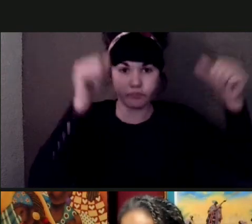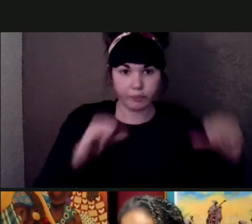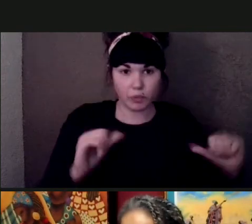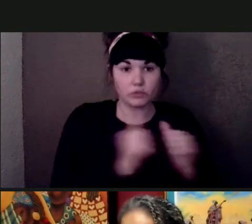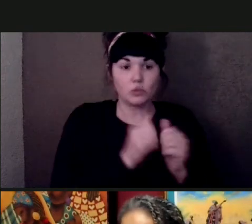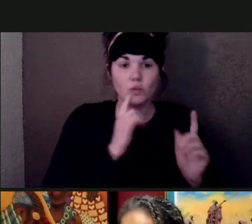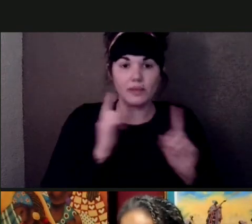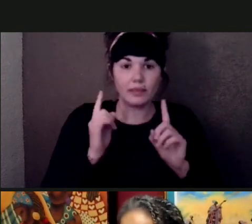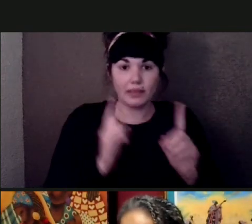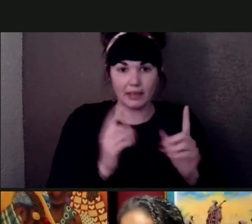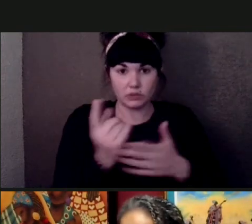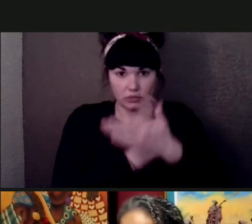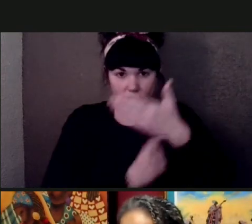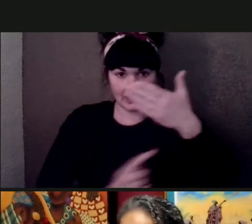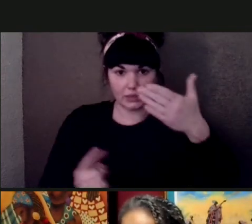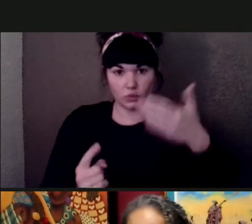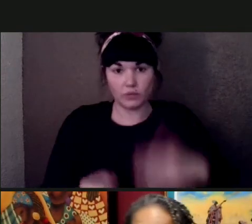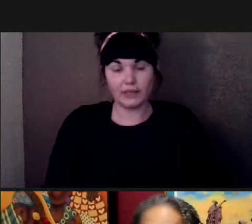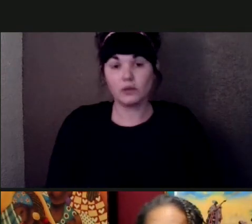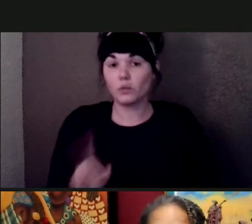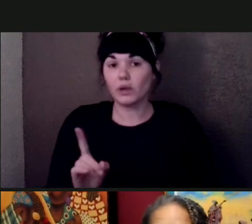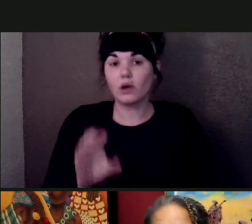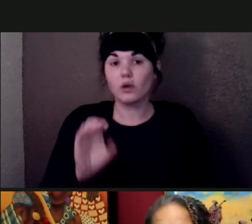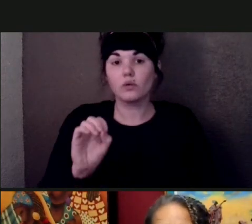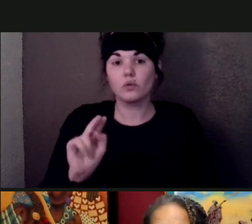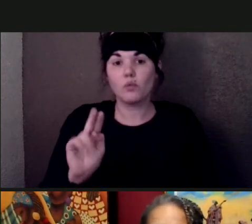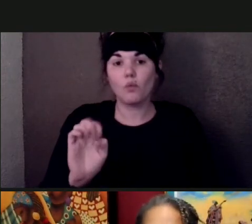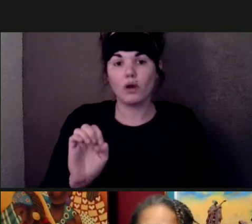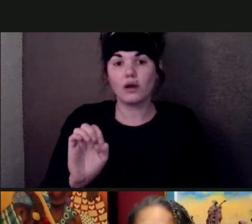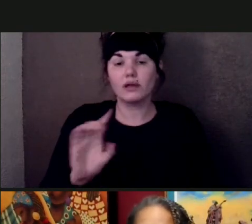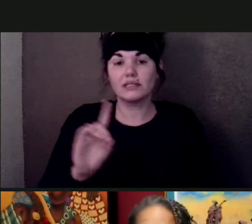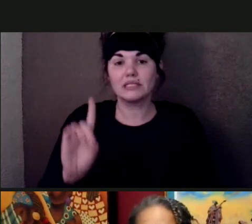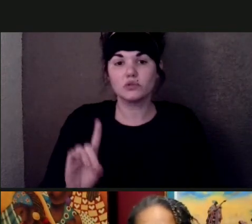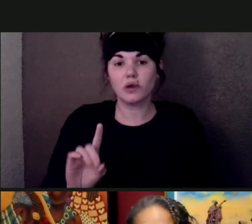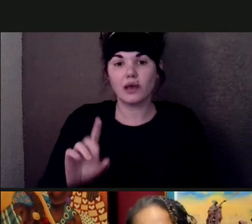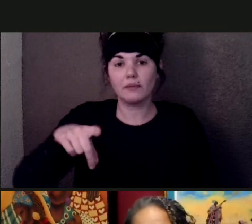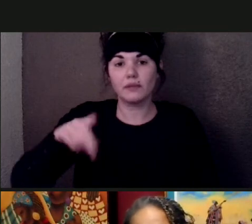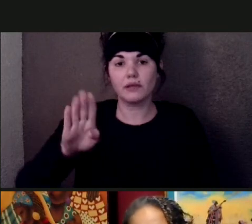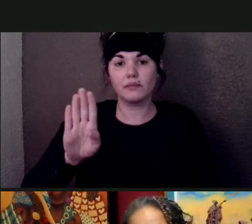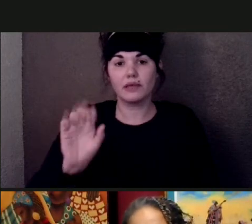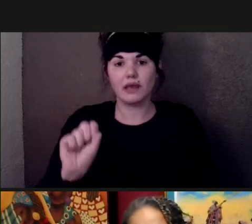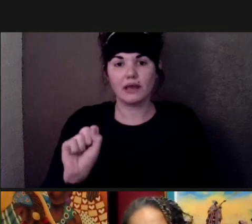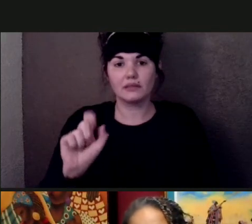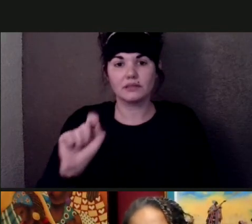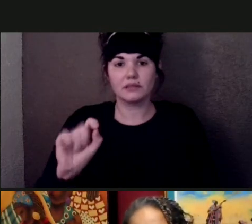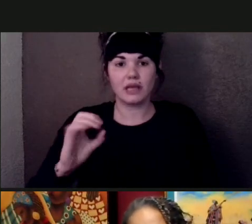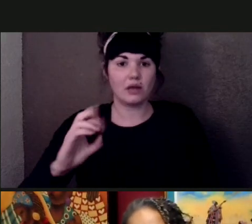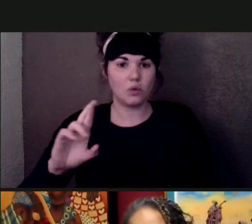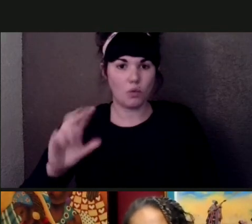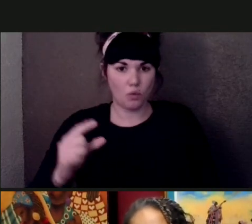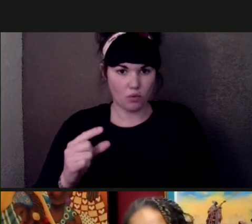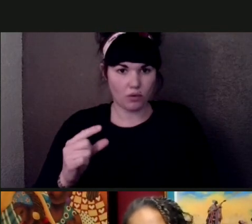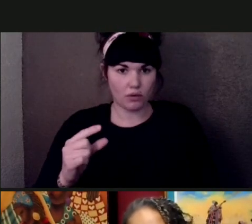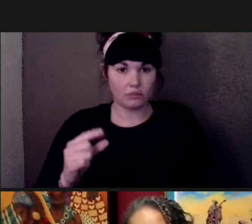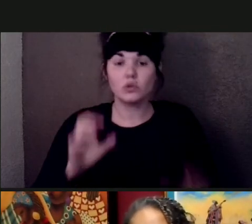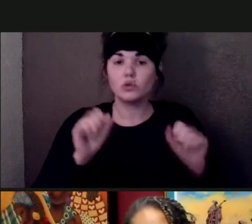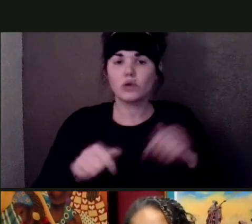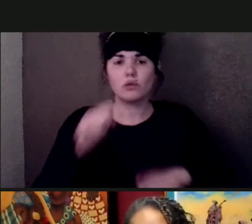on one Detroit PBS.org so that you can go back and reference them later.